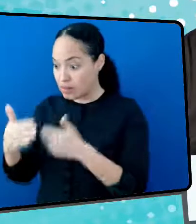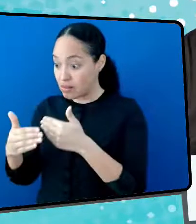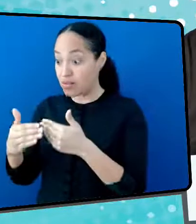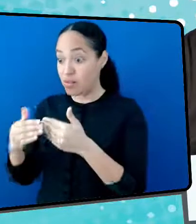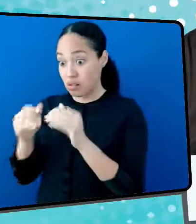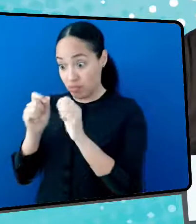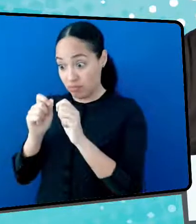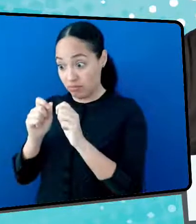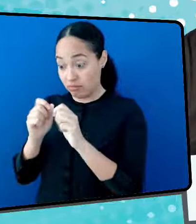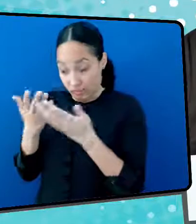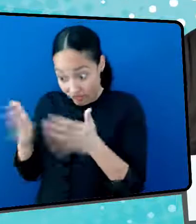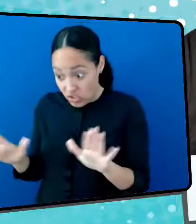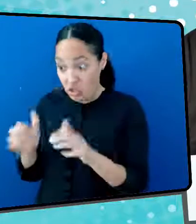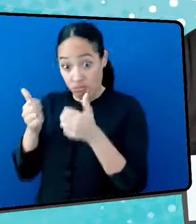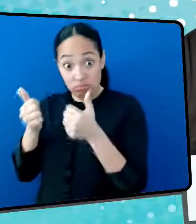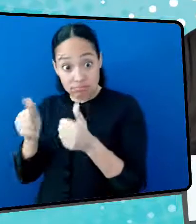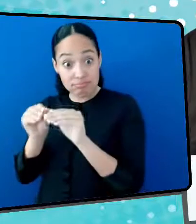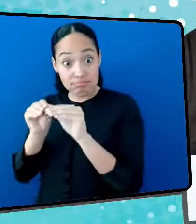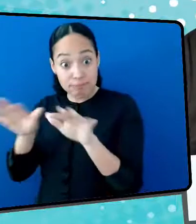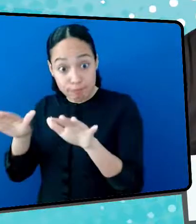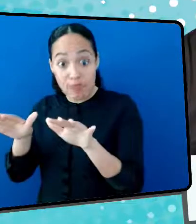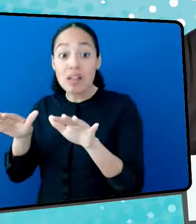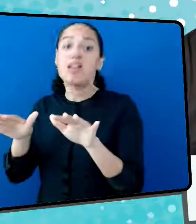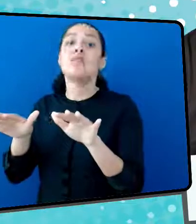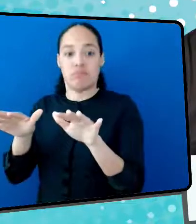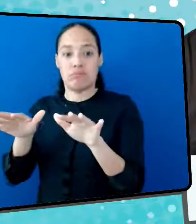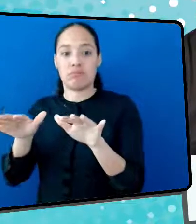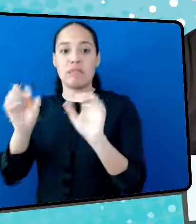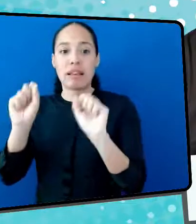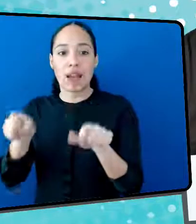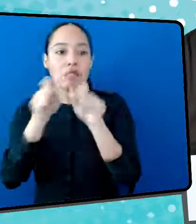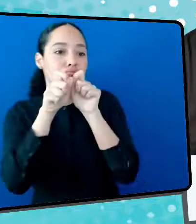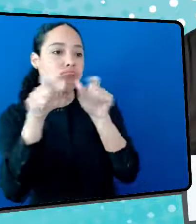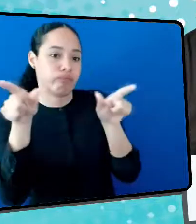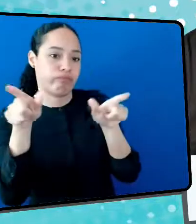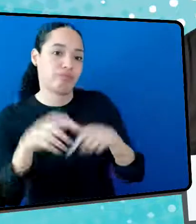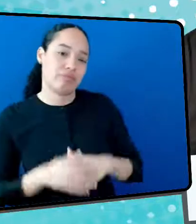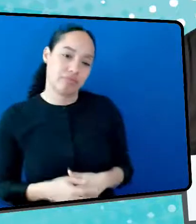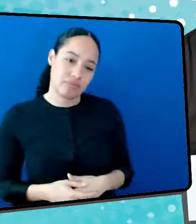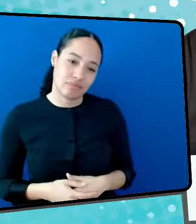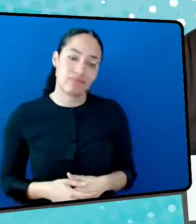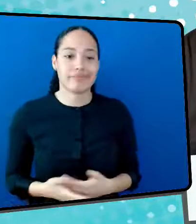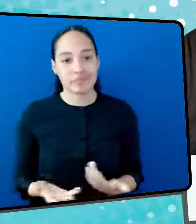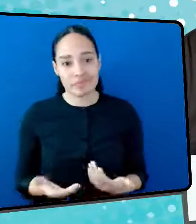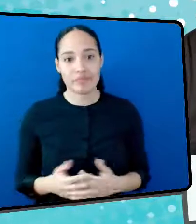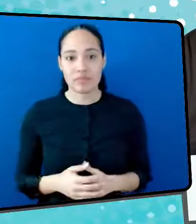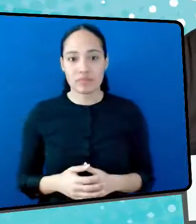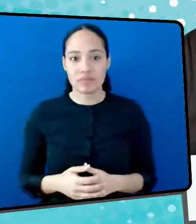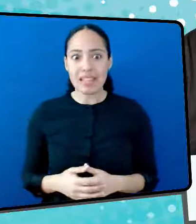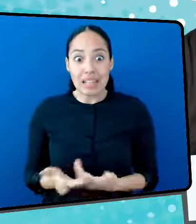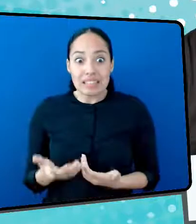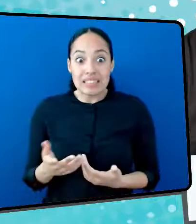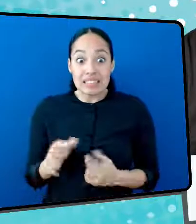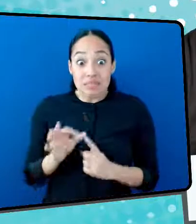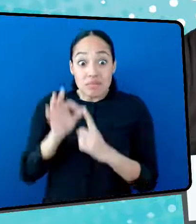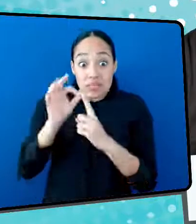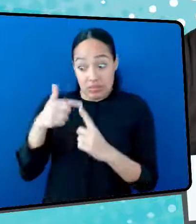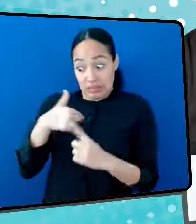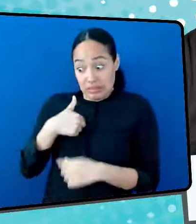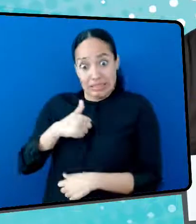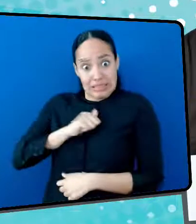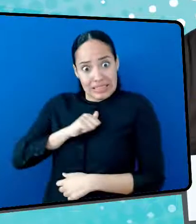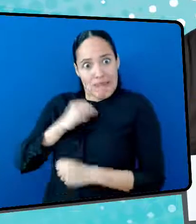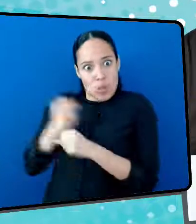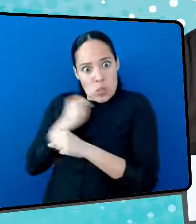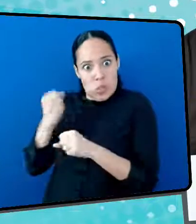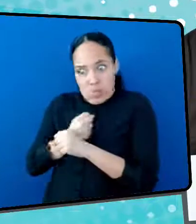what other people are talking about, and and especially like when you're doing it yourself, and then you dig deep and you sort of say, well, I haven't actually done much yet,